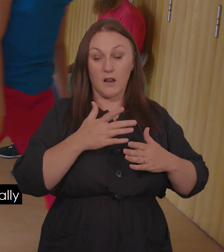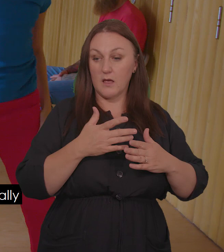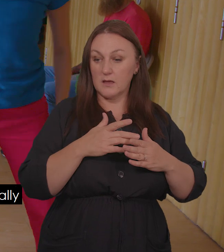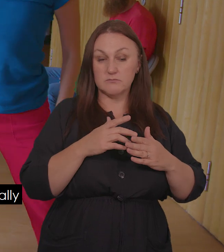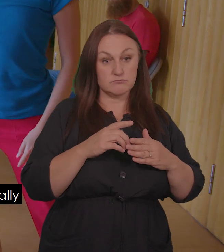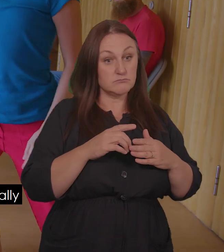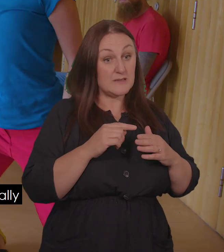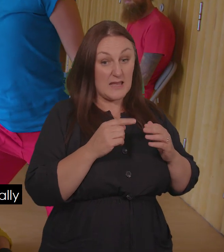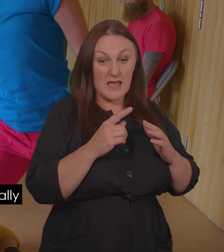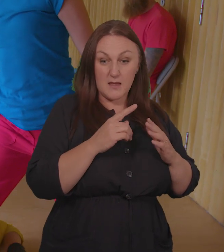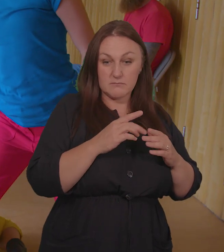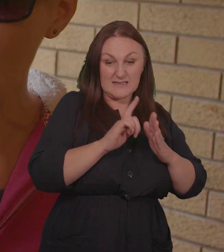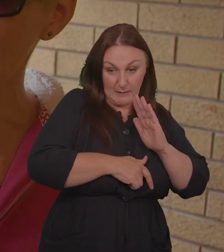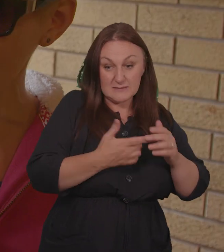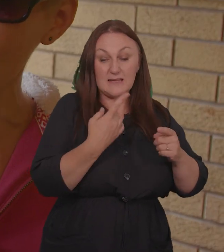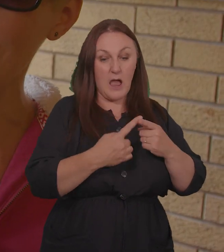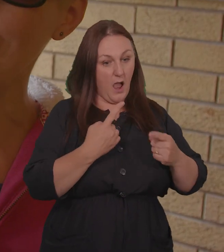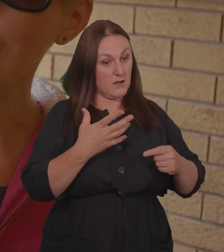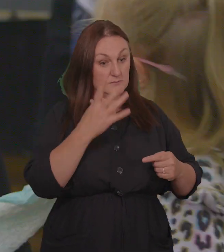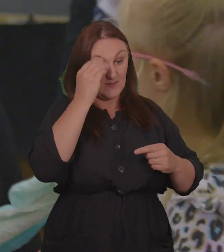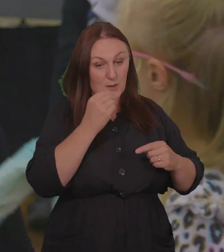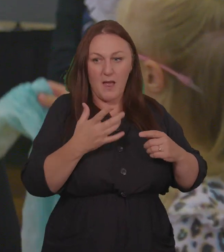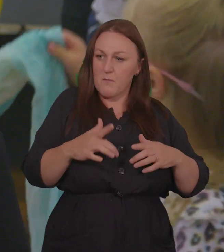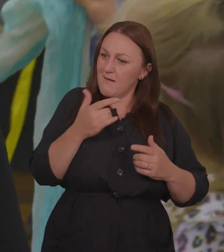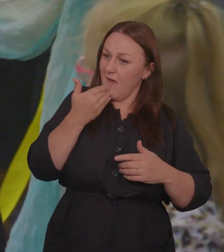to think, oh, somebody's thought about that. It makes you feel included.